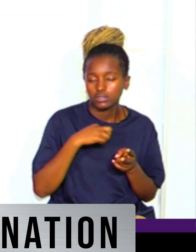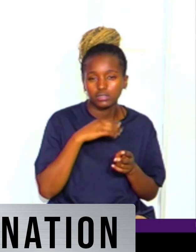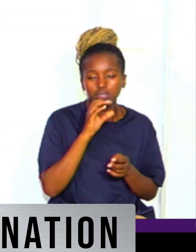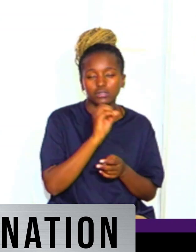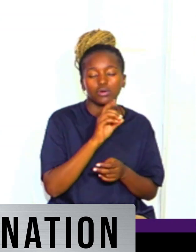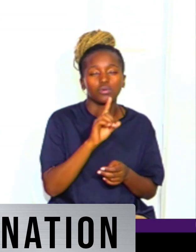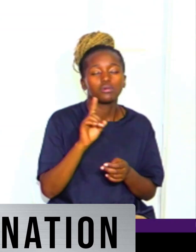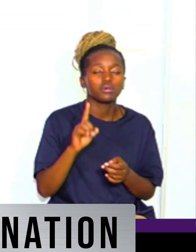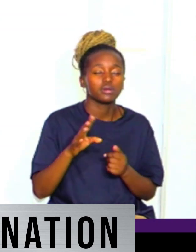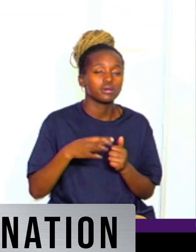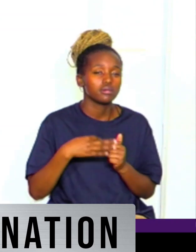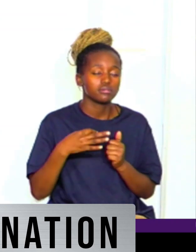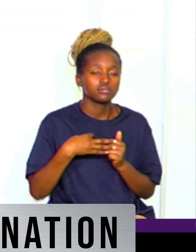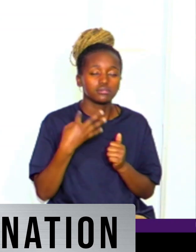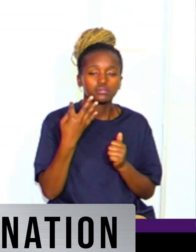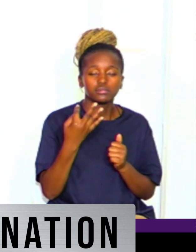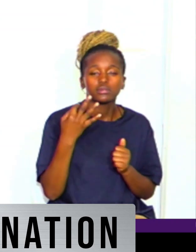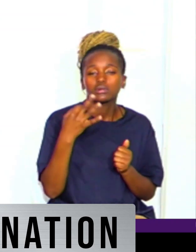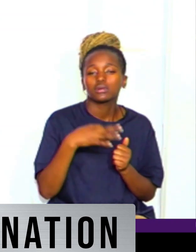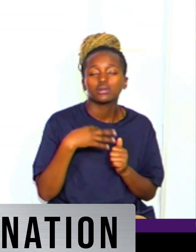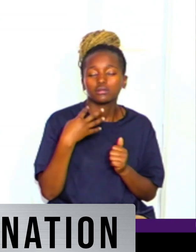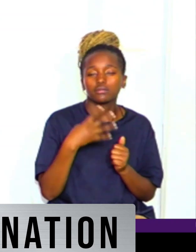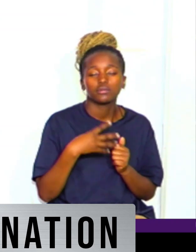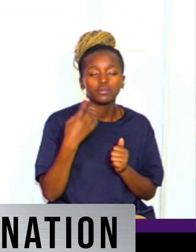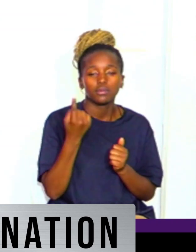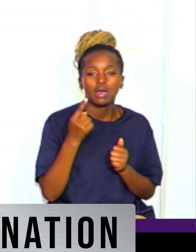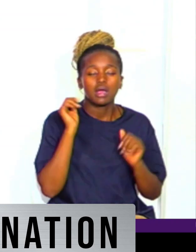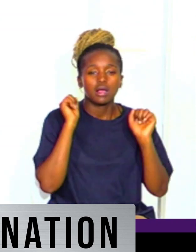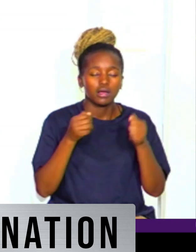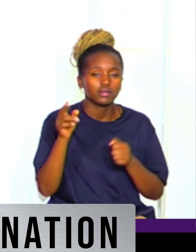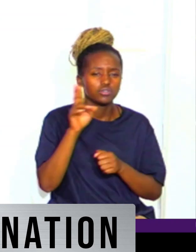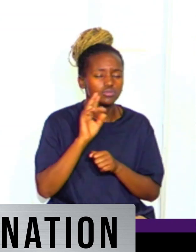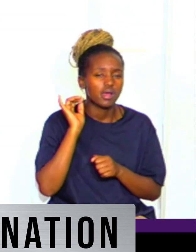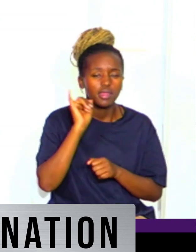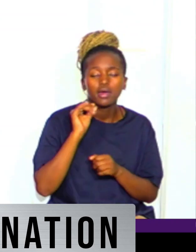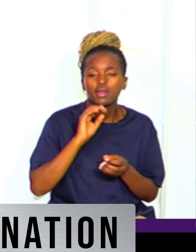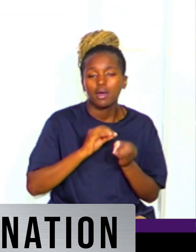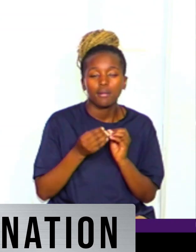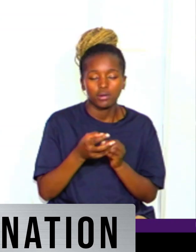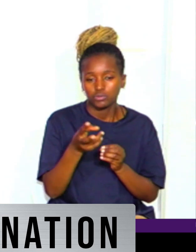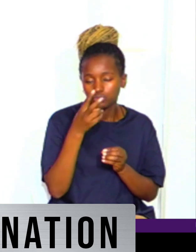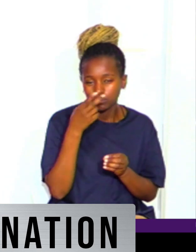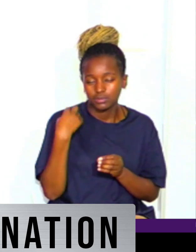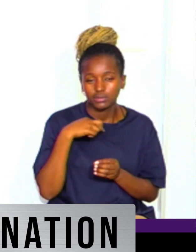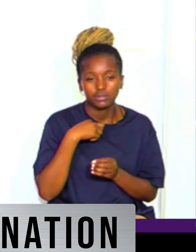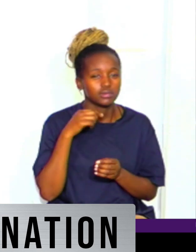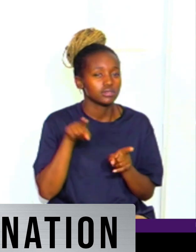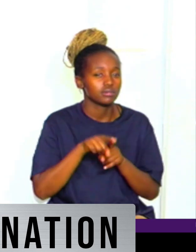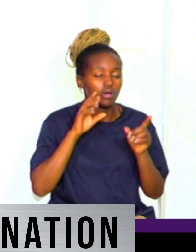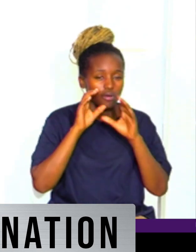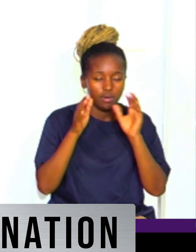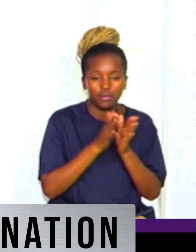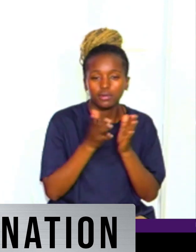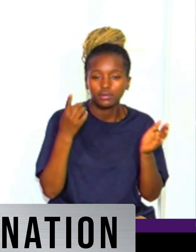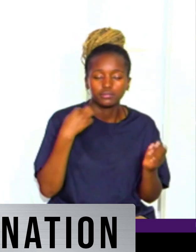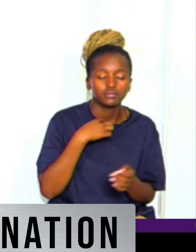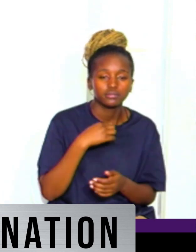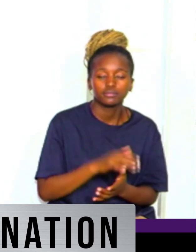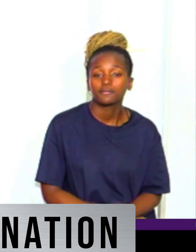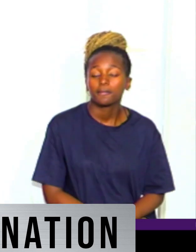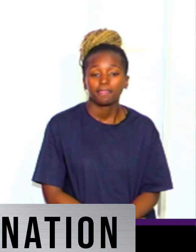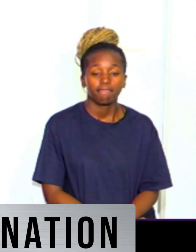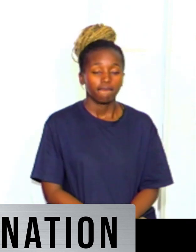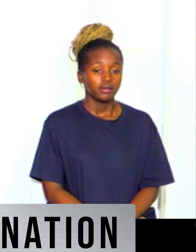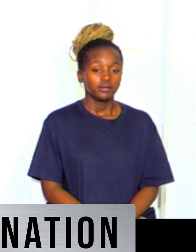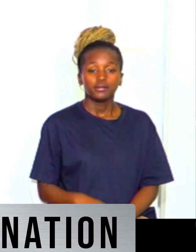0111-980384. That's the place where you can share with us. By the way, yes, thanks for your viewing on the YouTube. Asanteni